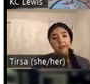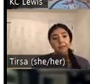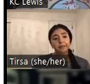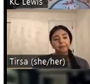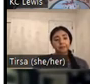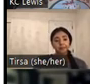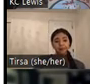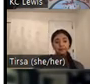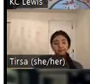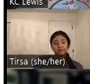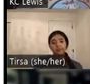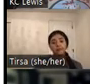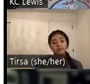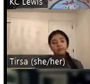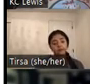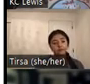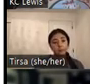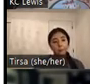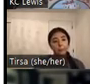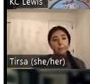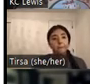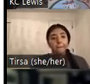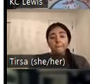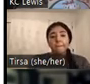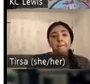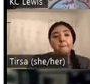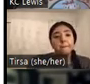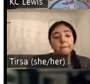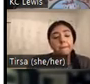Thank you, Commissioner Casey. Commissioner Cherie?